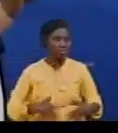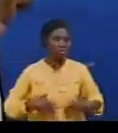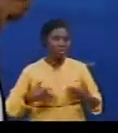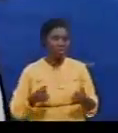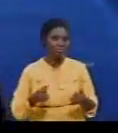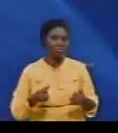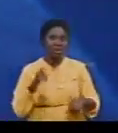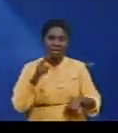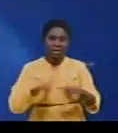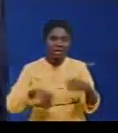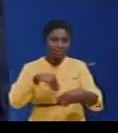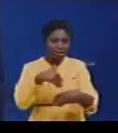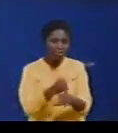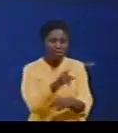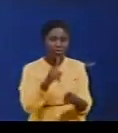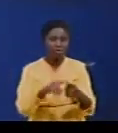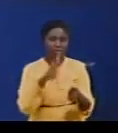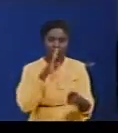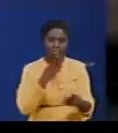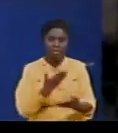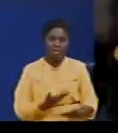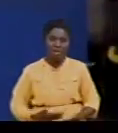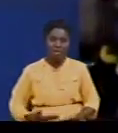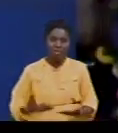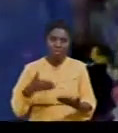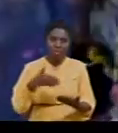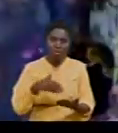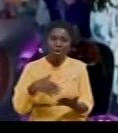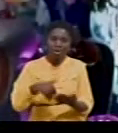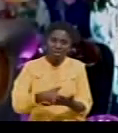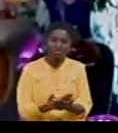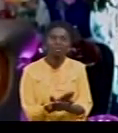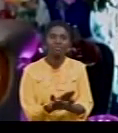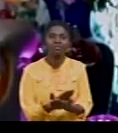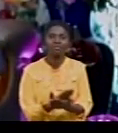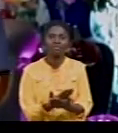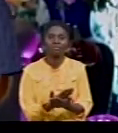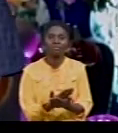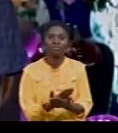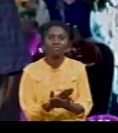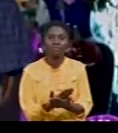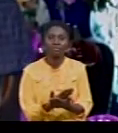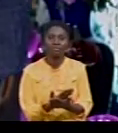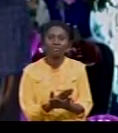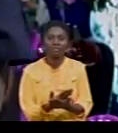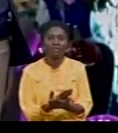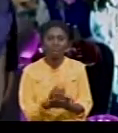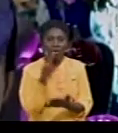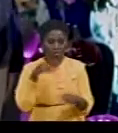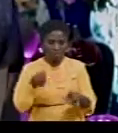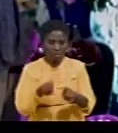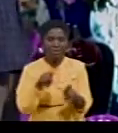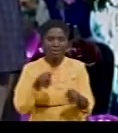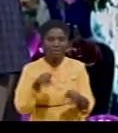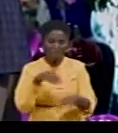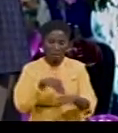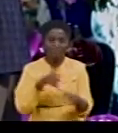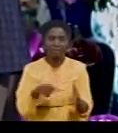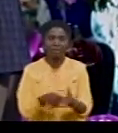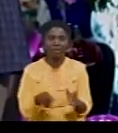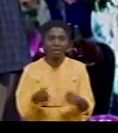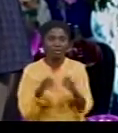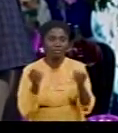cannot make you to be born anew. Look at this. For as much as ye know that ye were